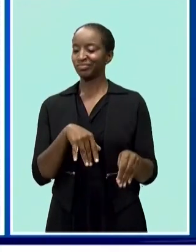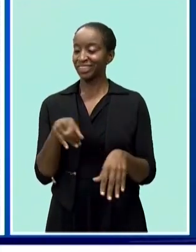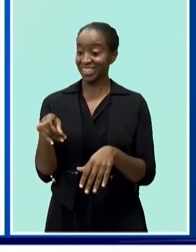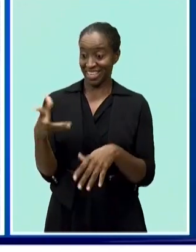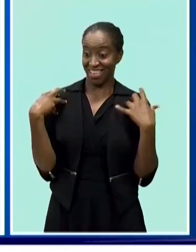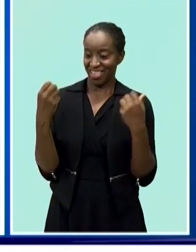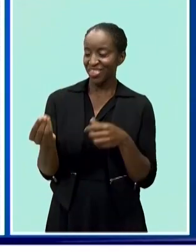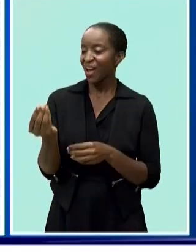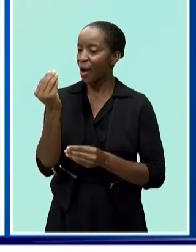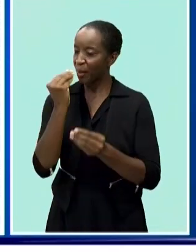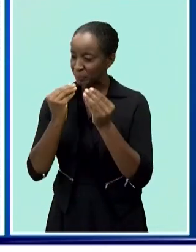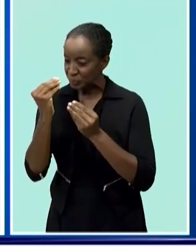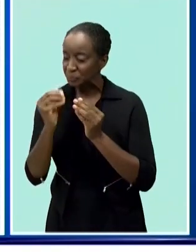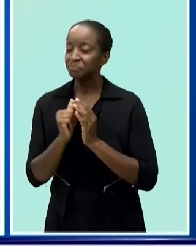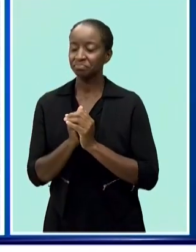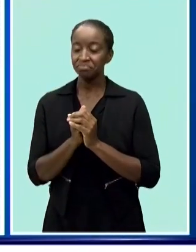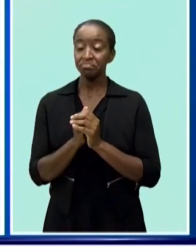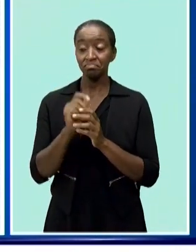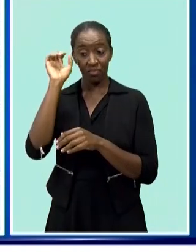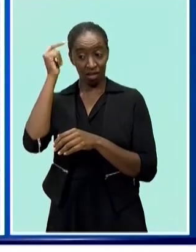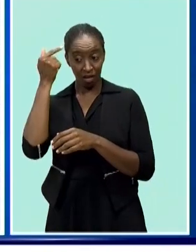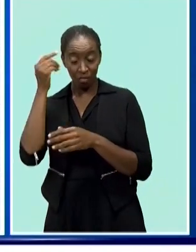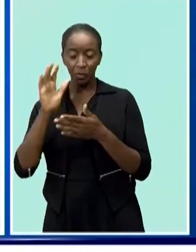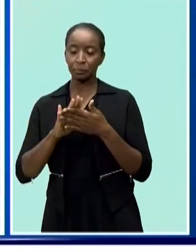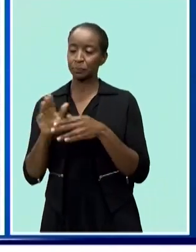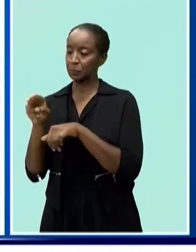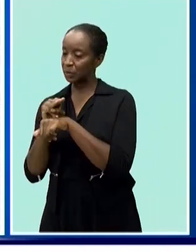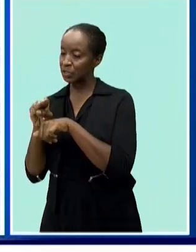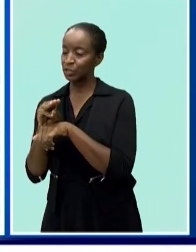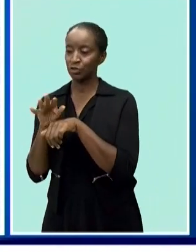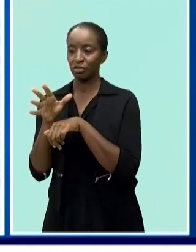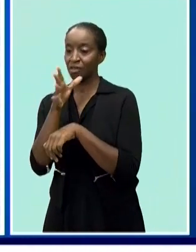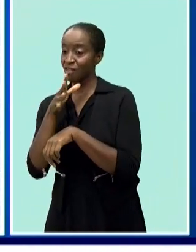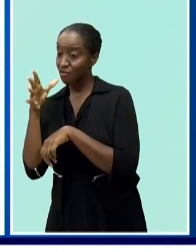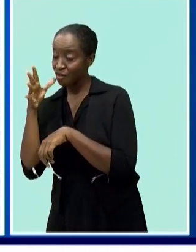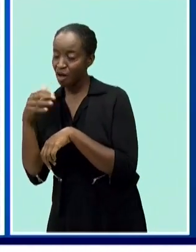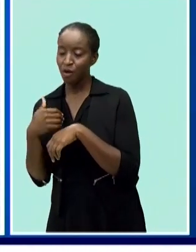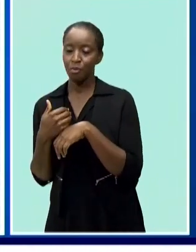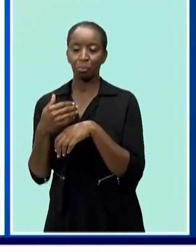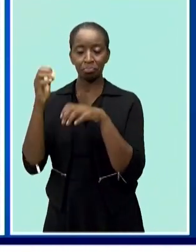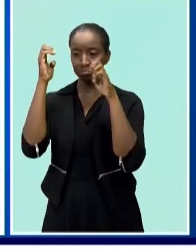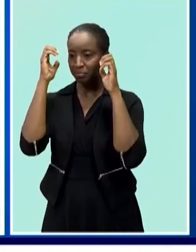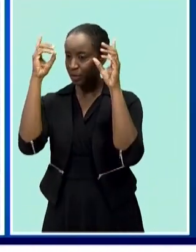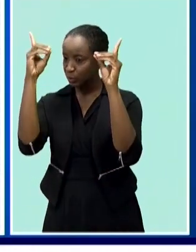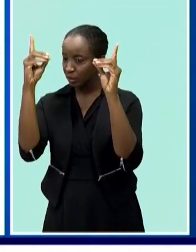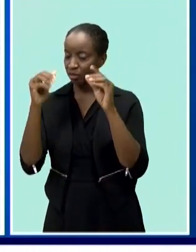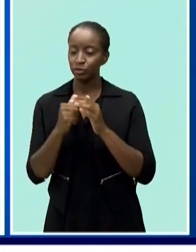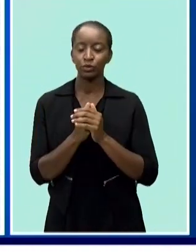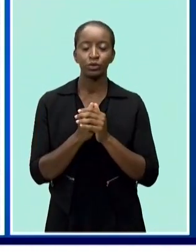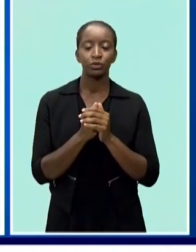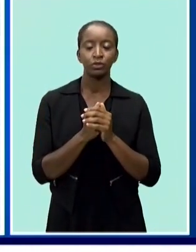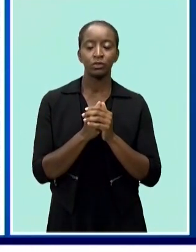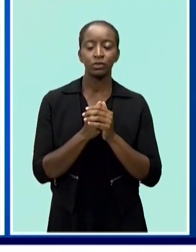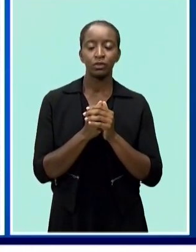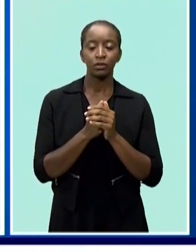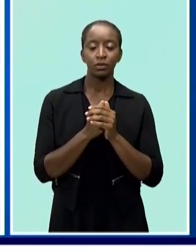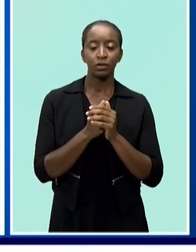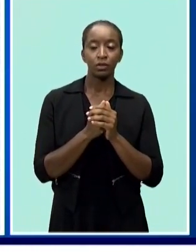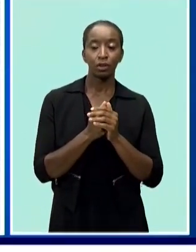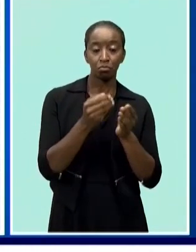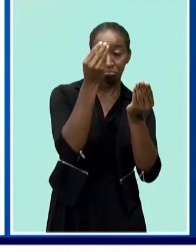Barbados, certainly the ministries of Agriculture, Ministry of Education, along with the Ministry